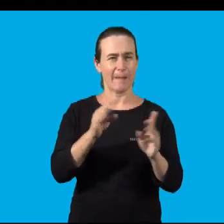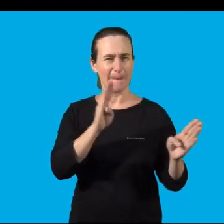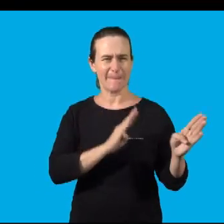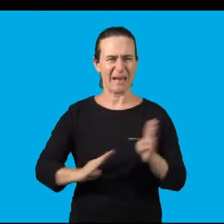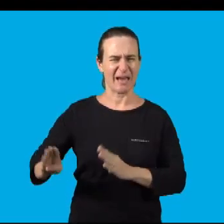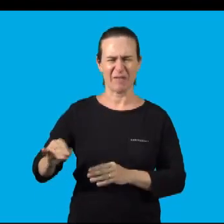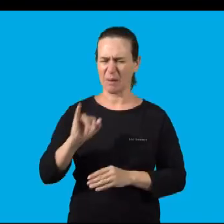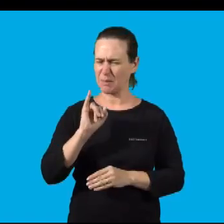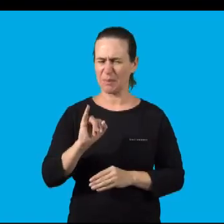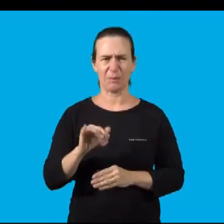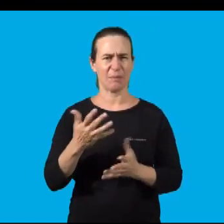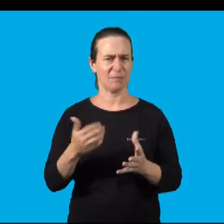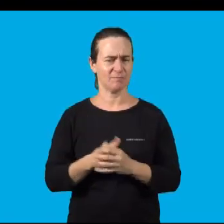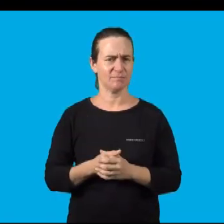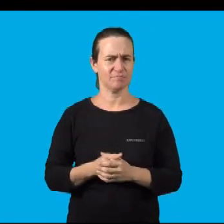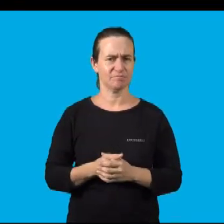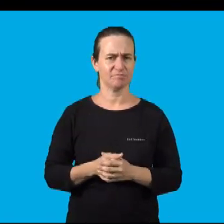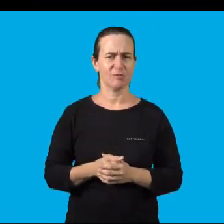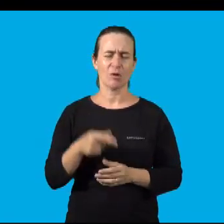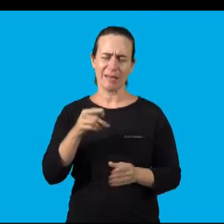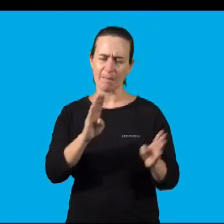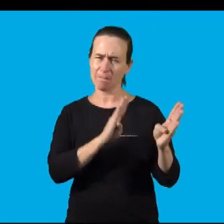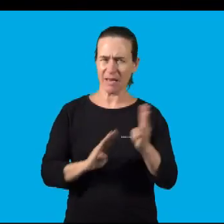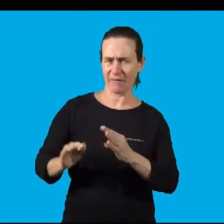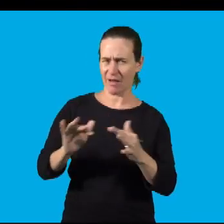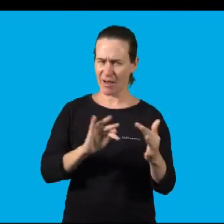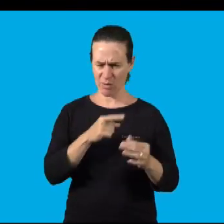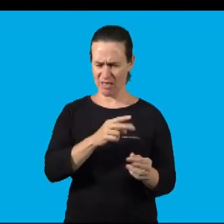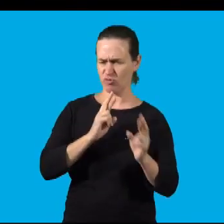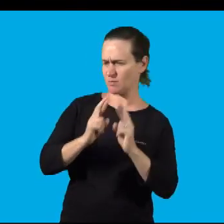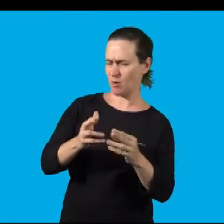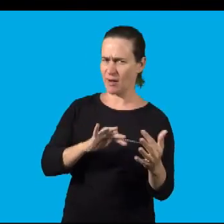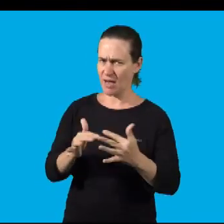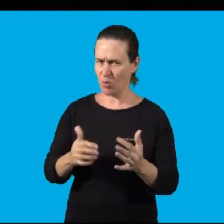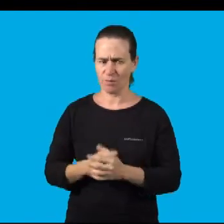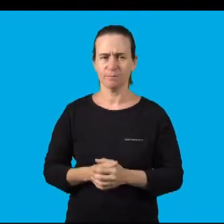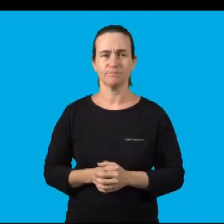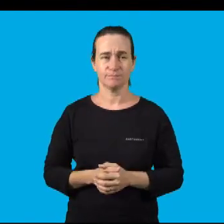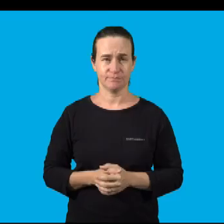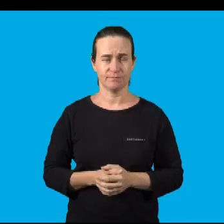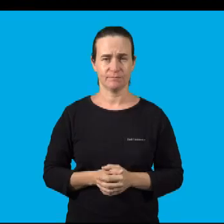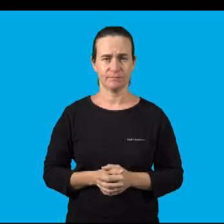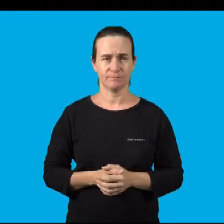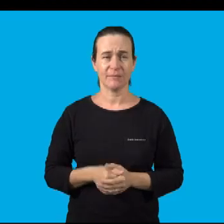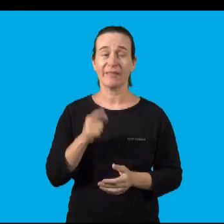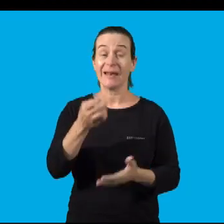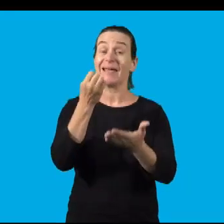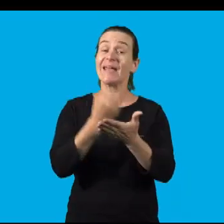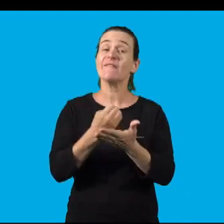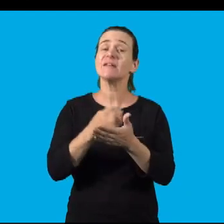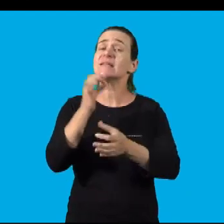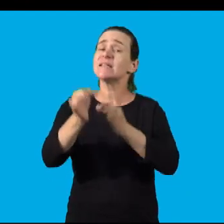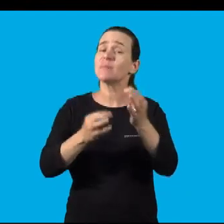behavior in this situation. So you firstly have to look at how he's reacting within this situation. And then